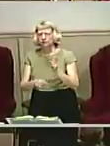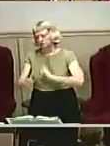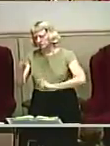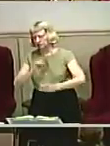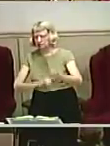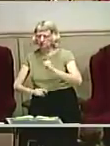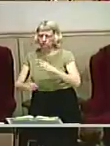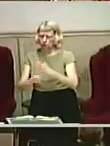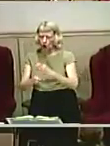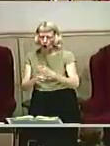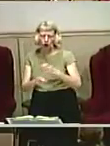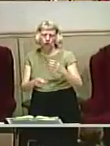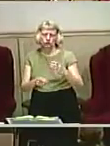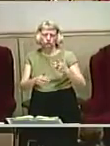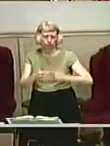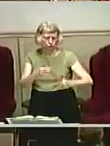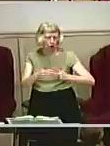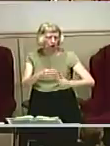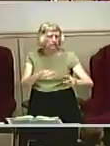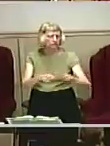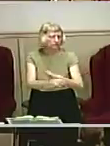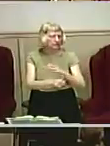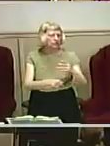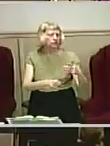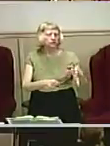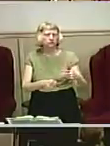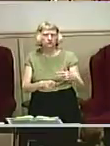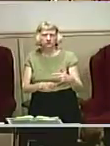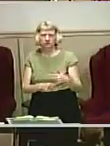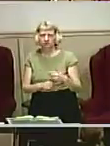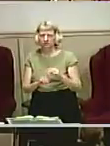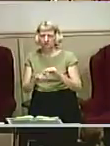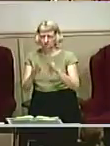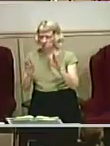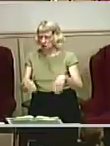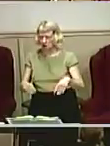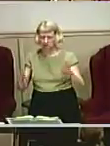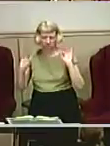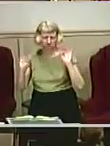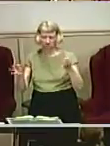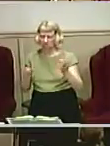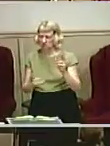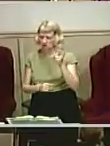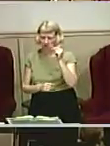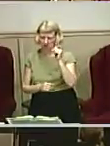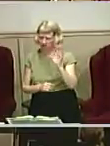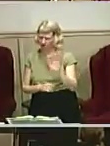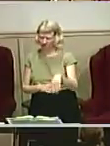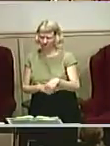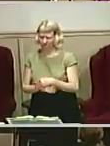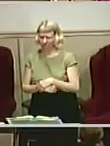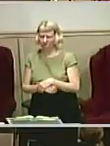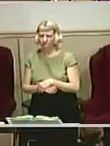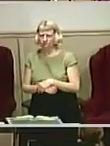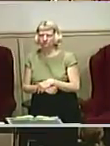cars I want, and my garage will be filled. I don't have a barn, so I don't need horses.